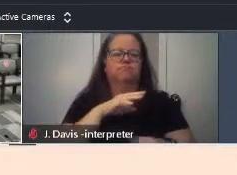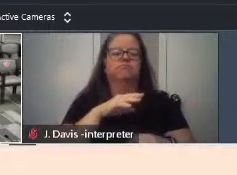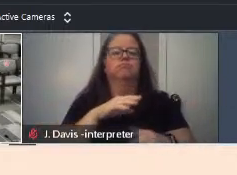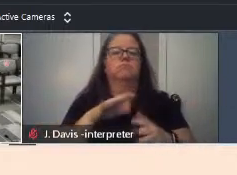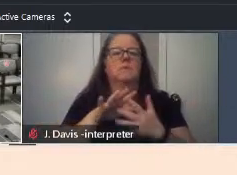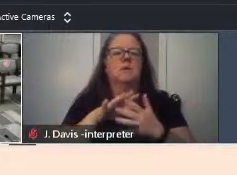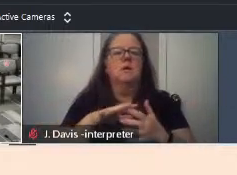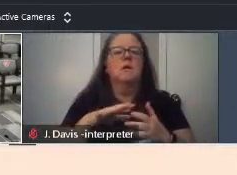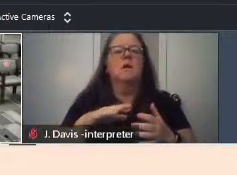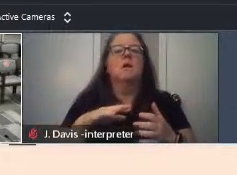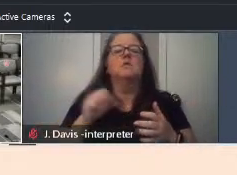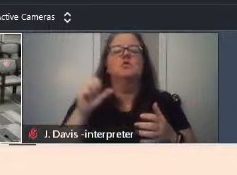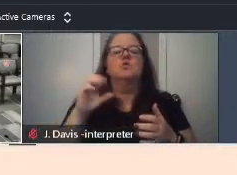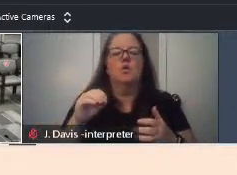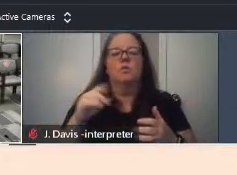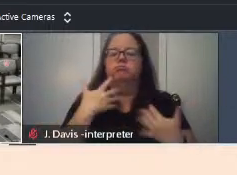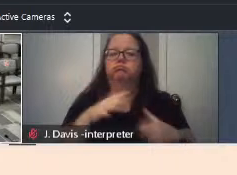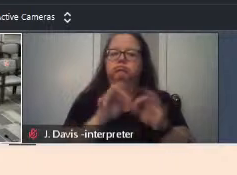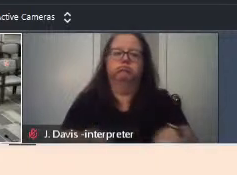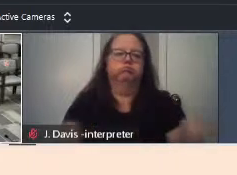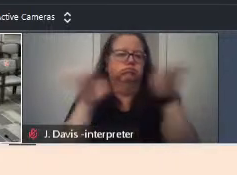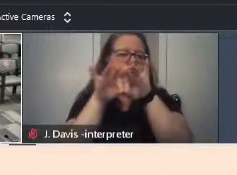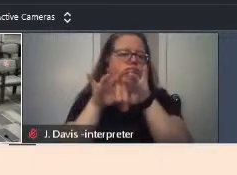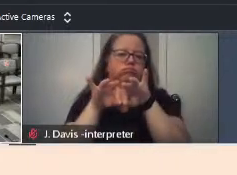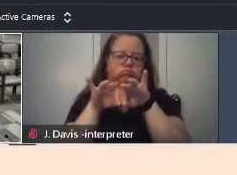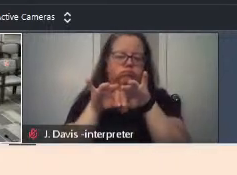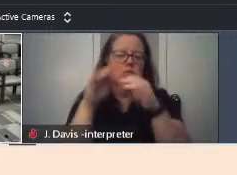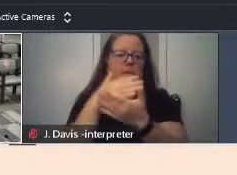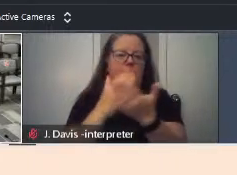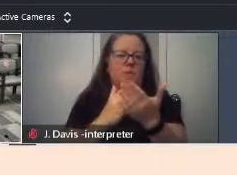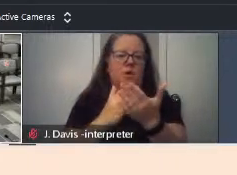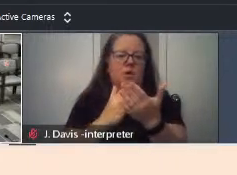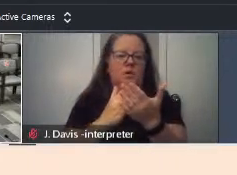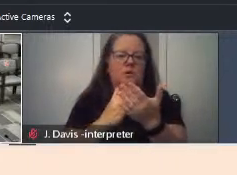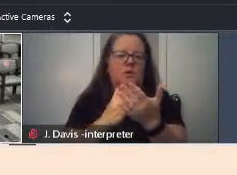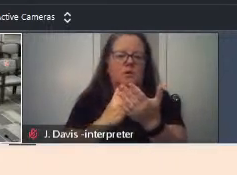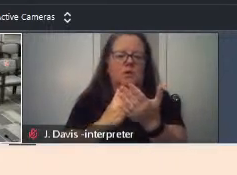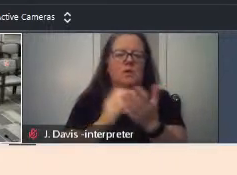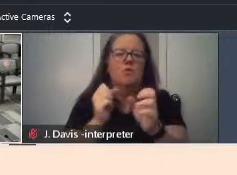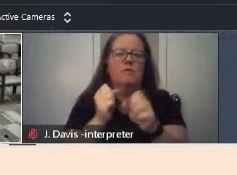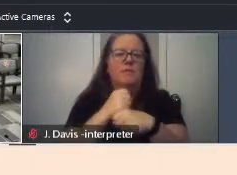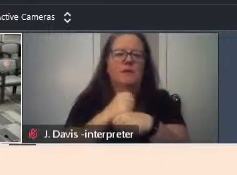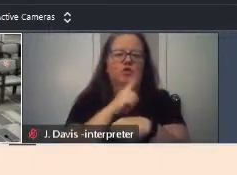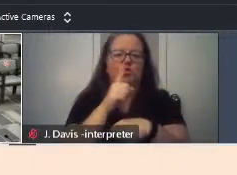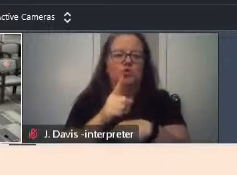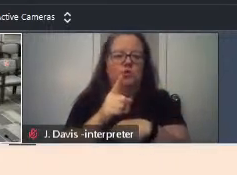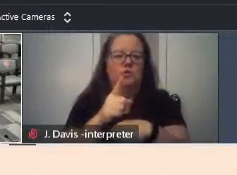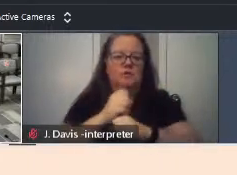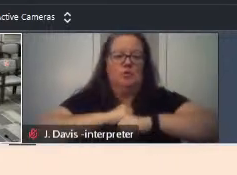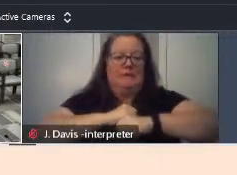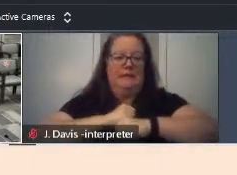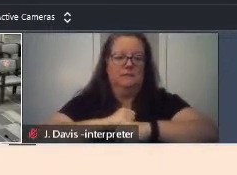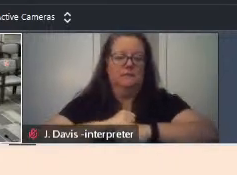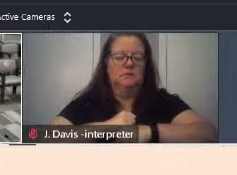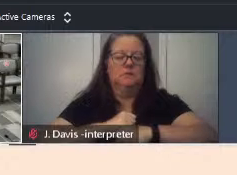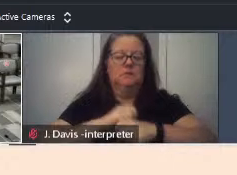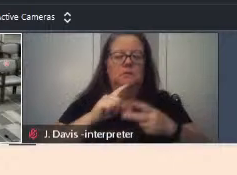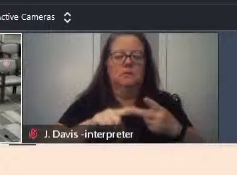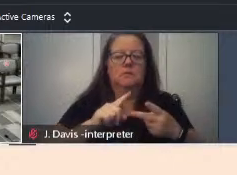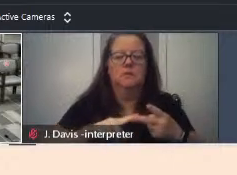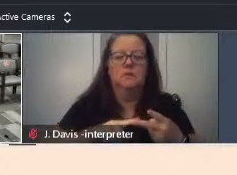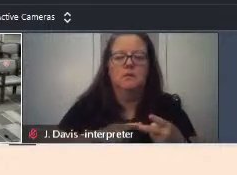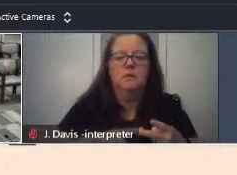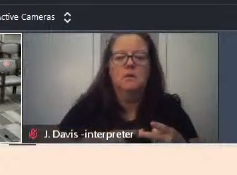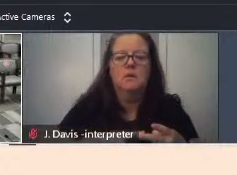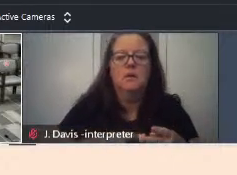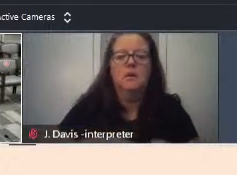sands. So it is a very important part of make sure nothing gets around that. Also, there's a cone of depression typically around